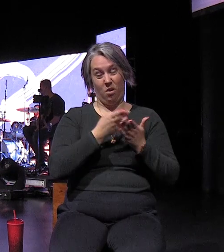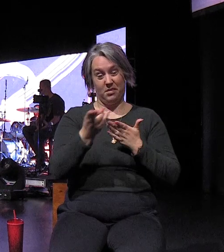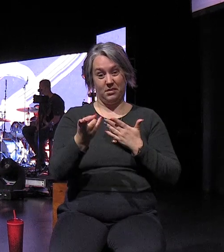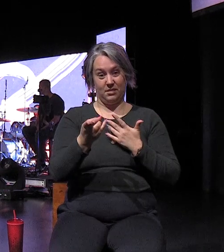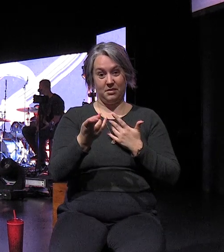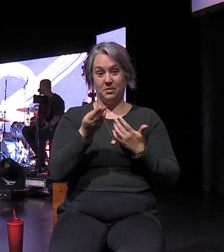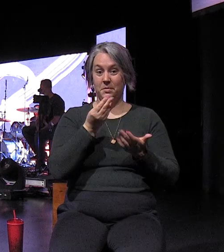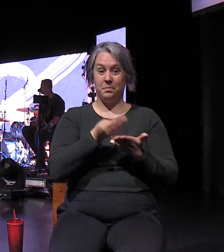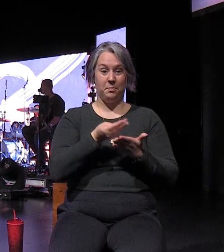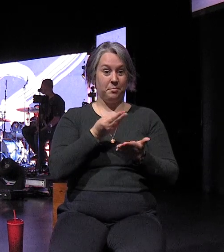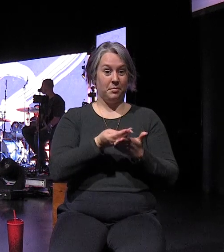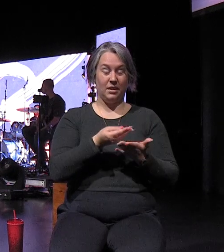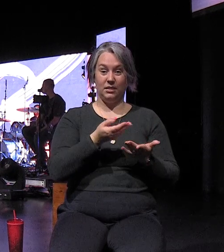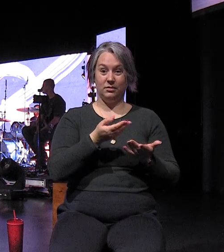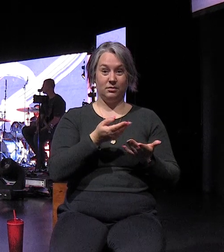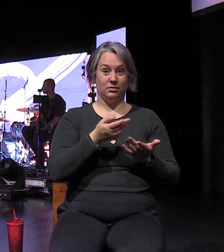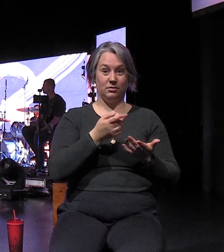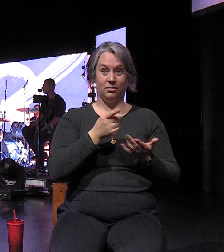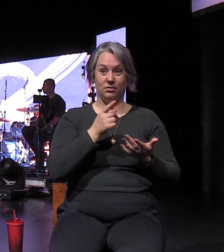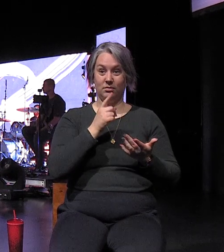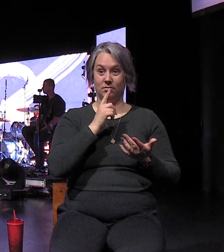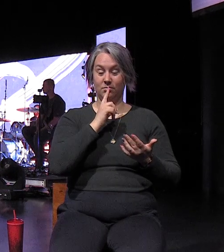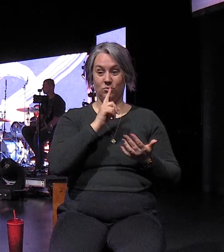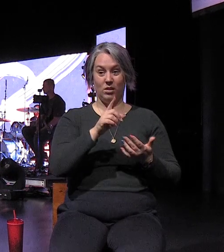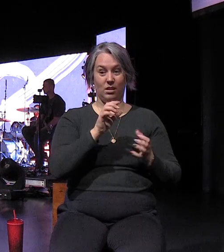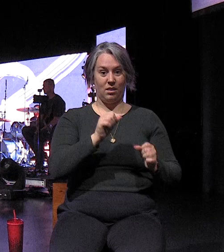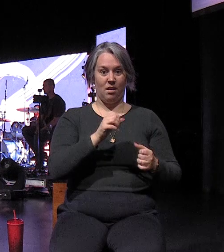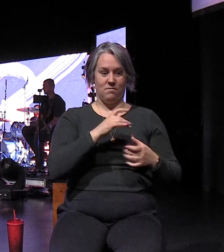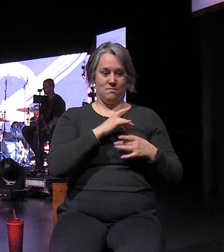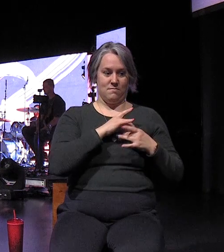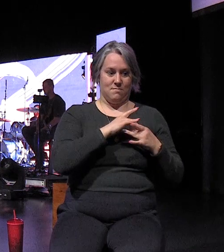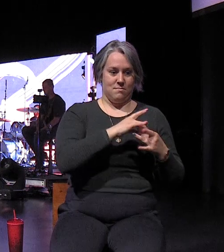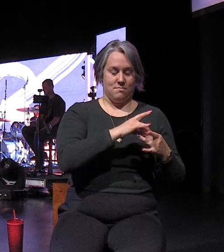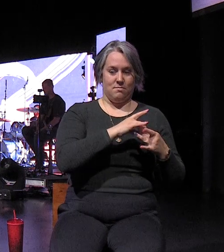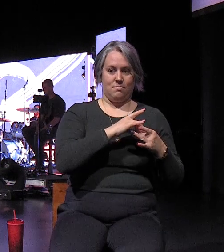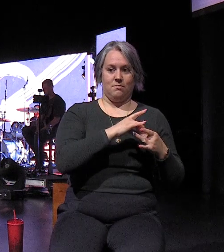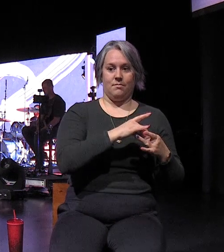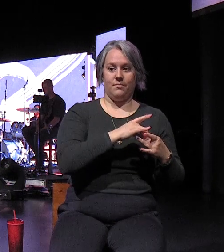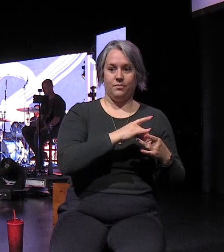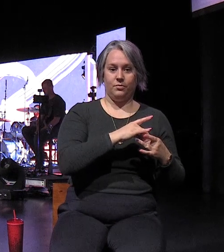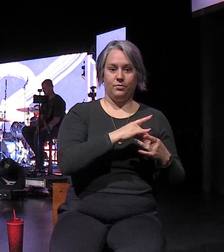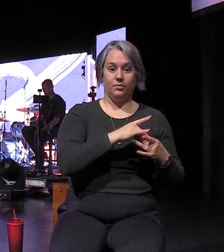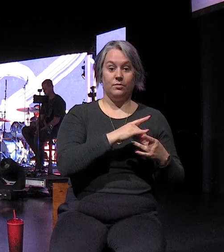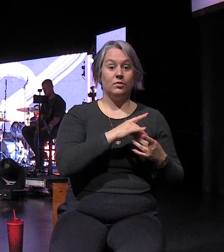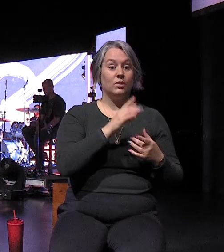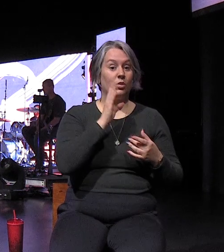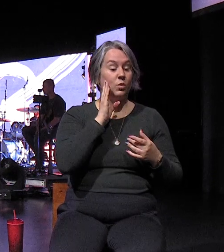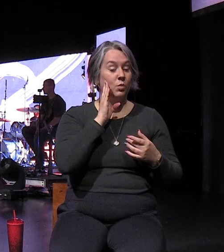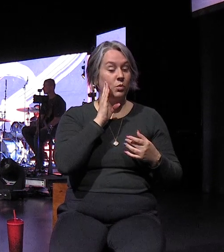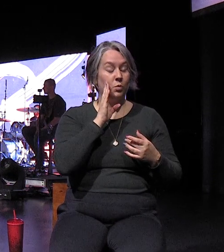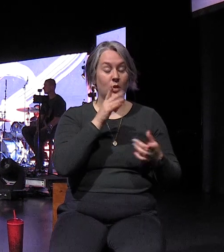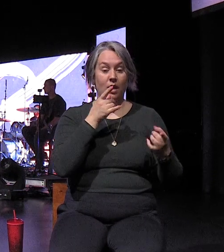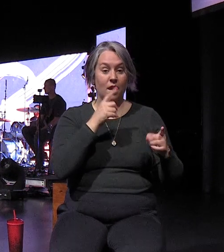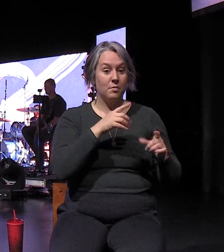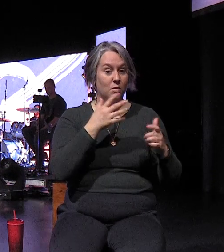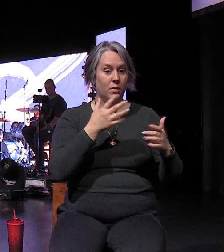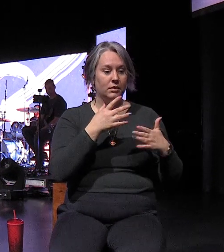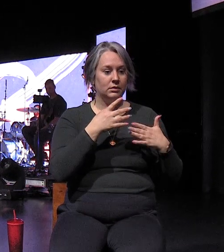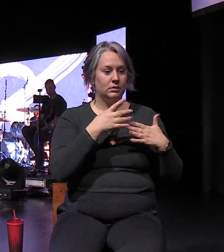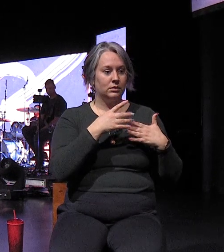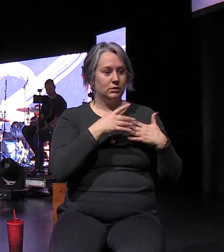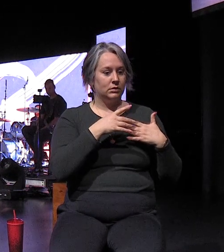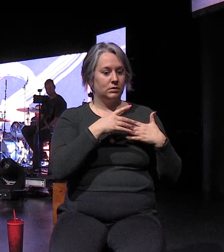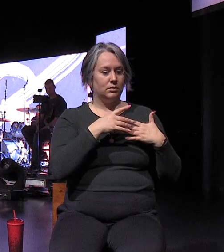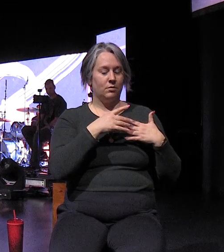any of us, it has this ability to wrap itself around our heart. And he says it will lead us to piercing ourselves through with